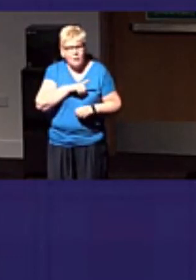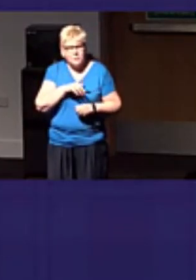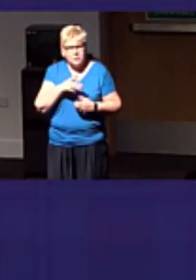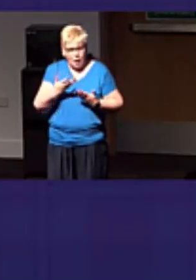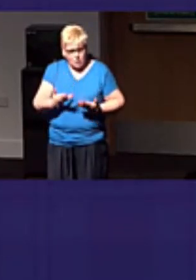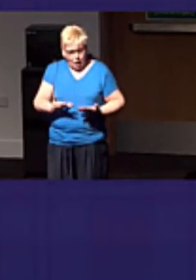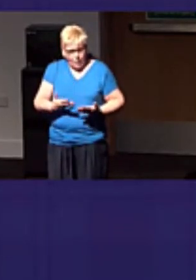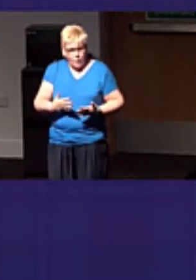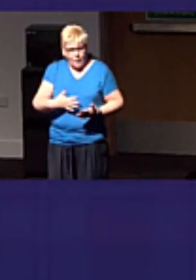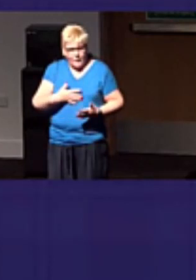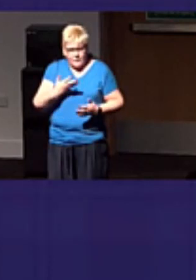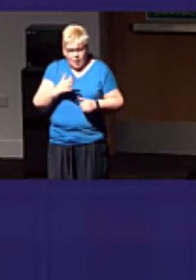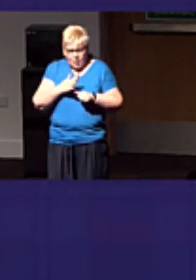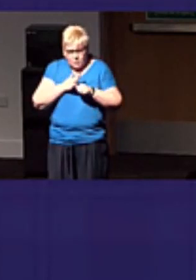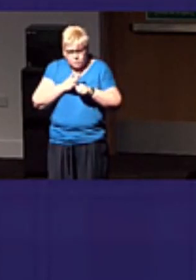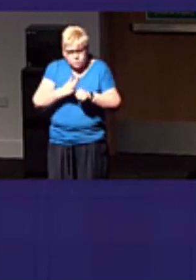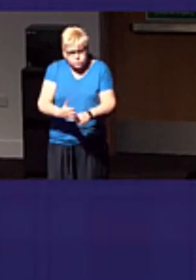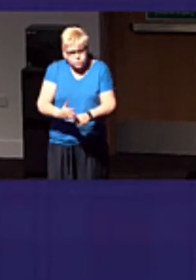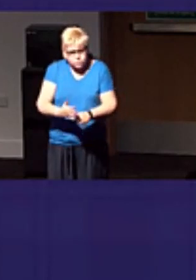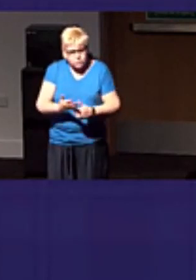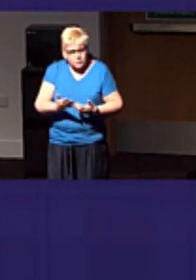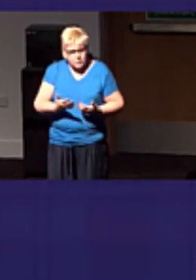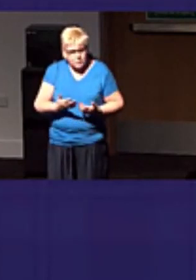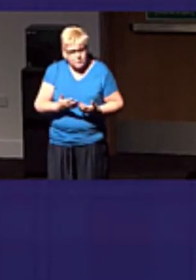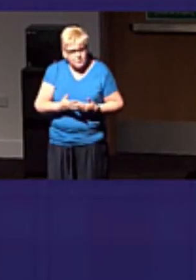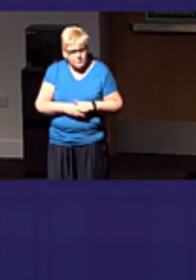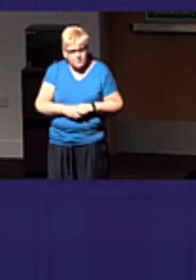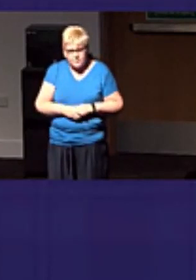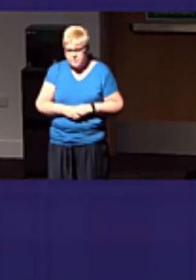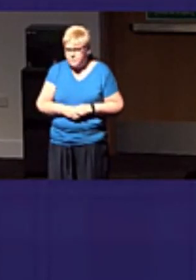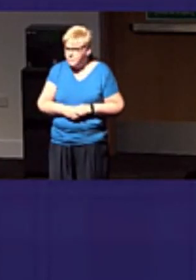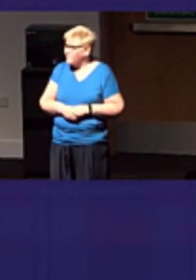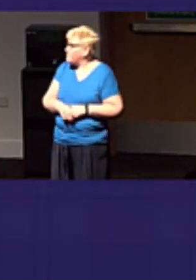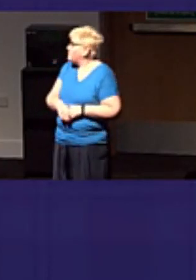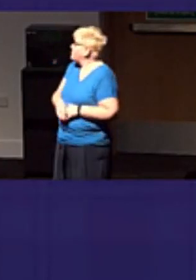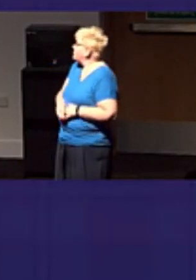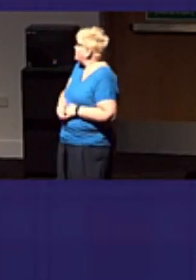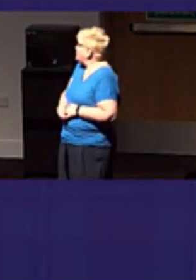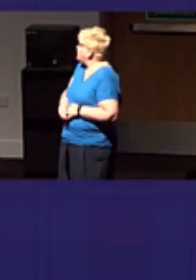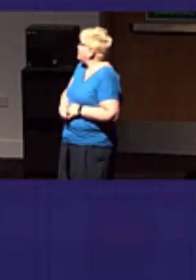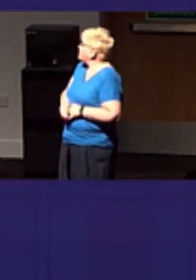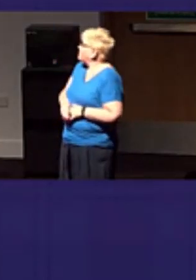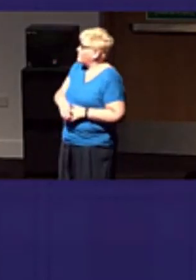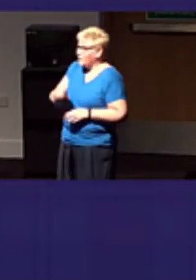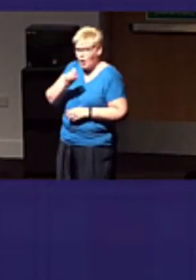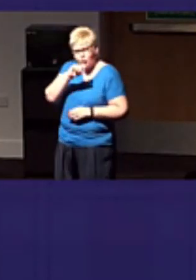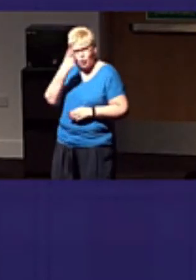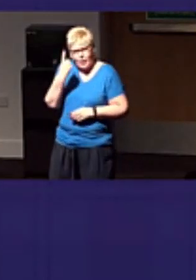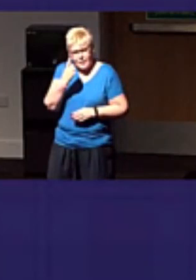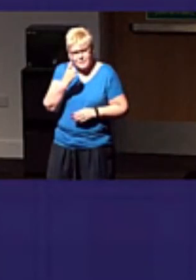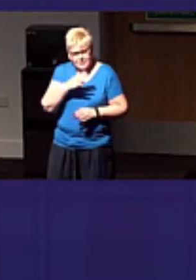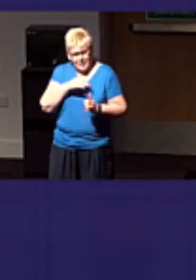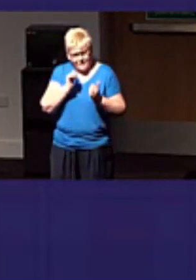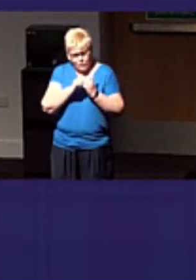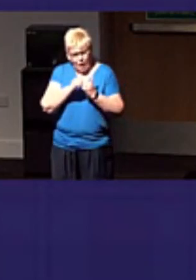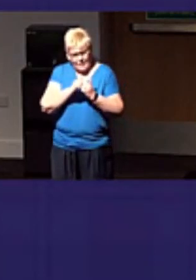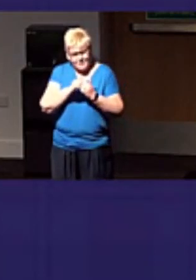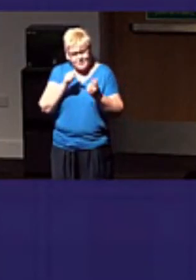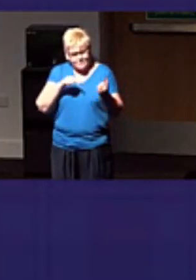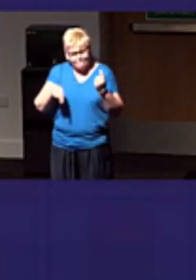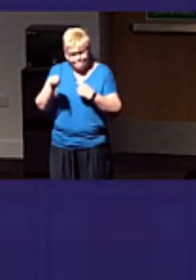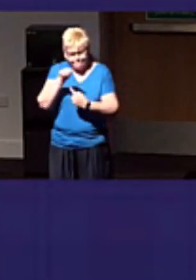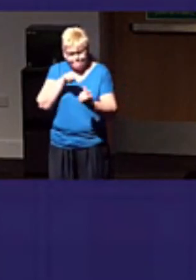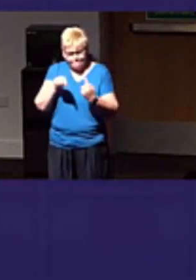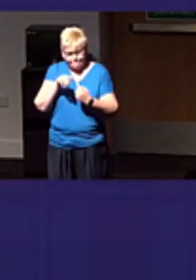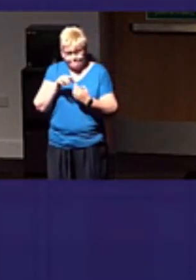now? More people you know. I realized my friends from around the industry, the entire tech industry